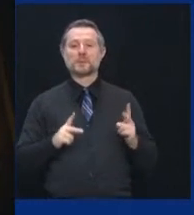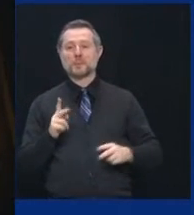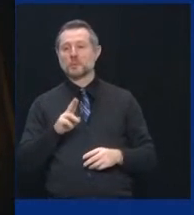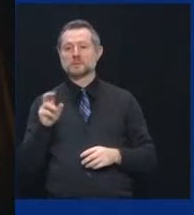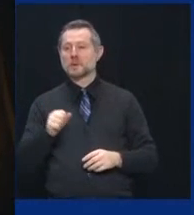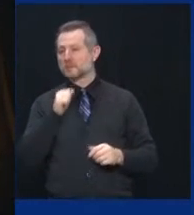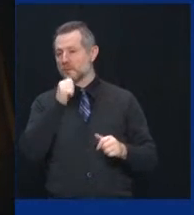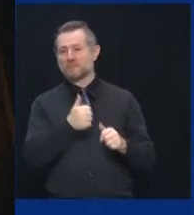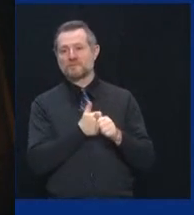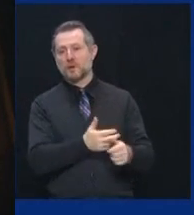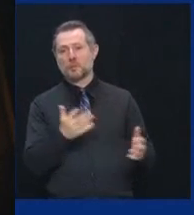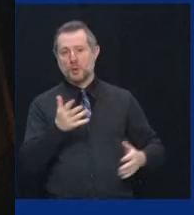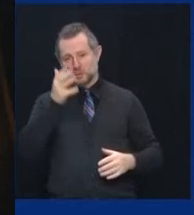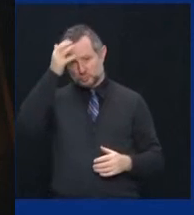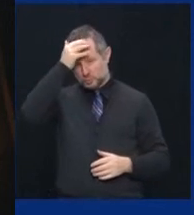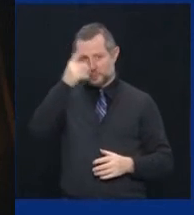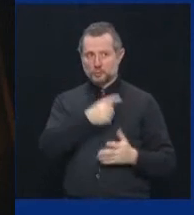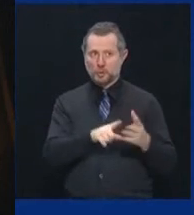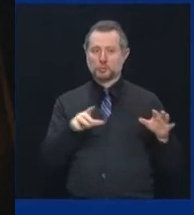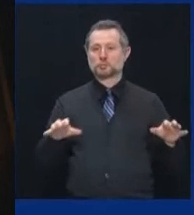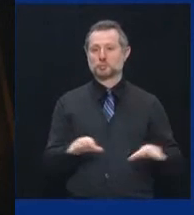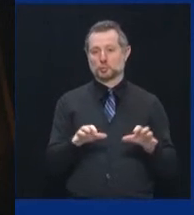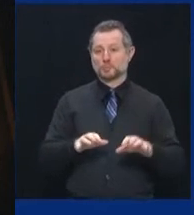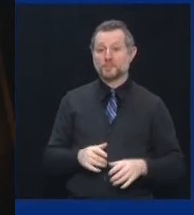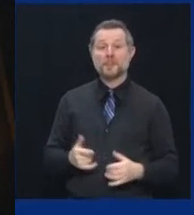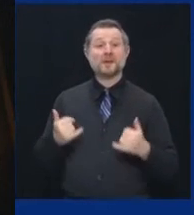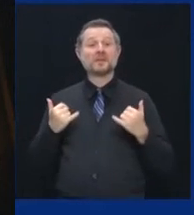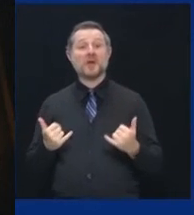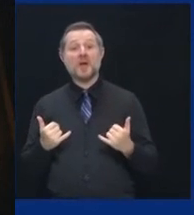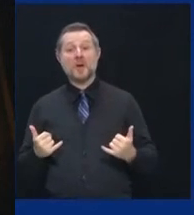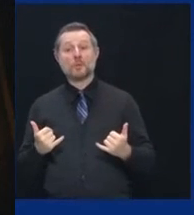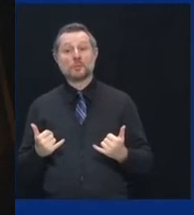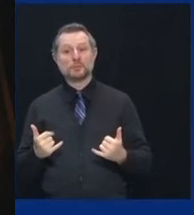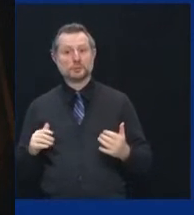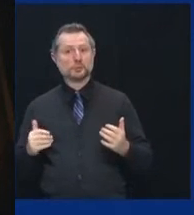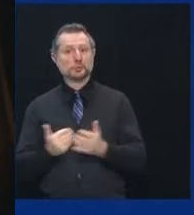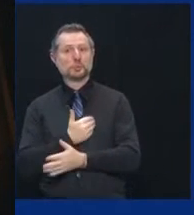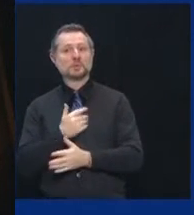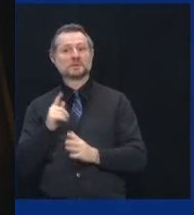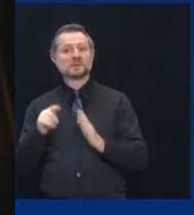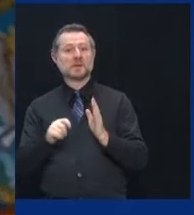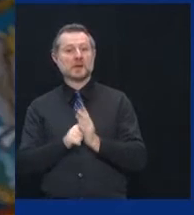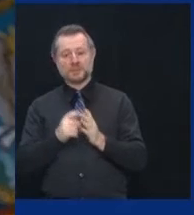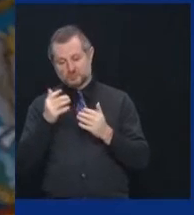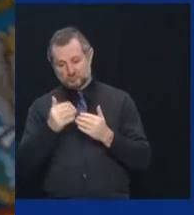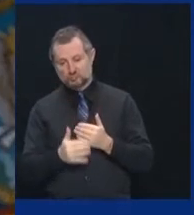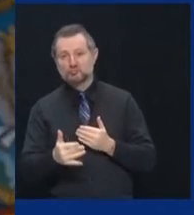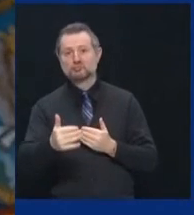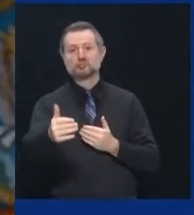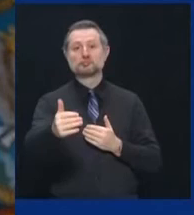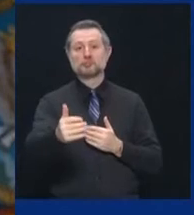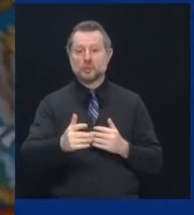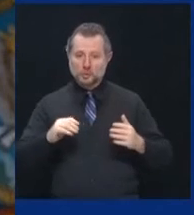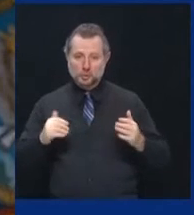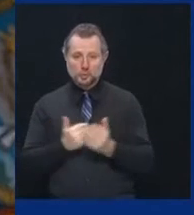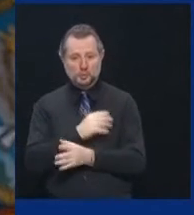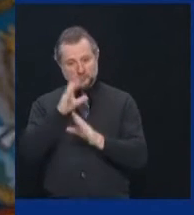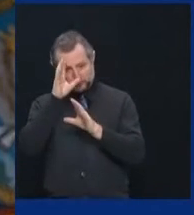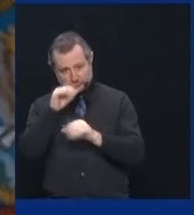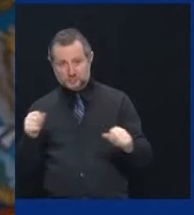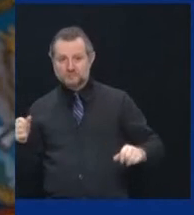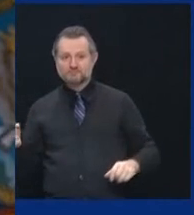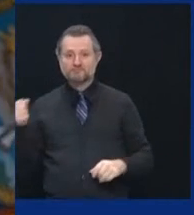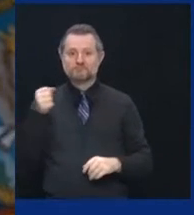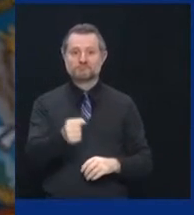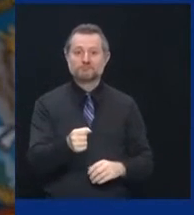today is a new day in America after a long, dark night. And the new federal government has no credible argument